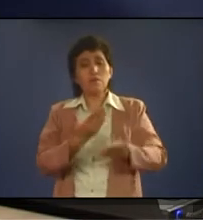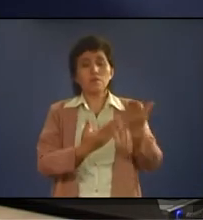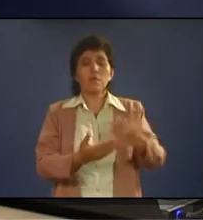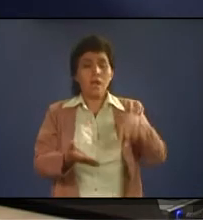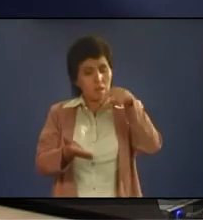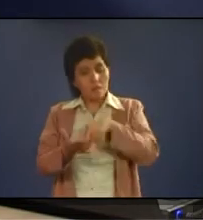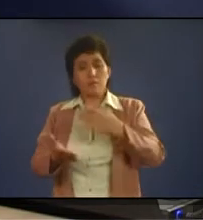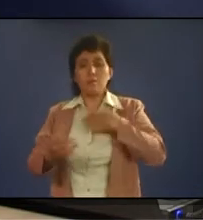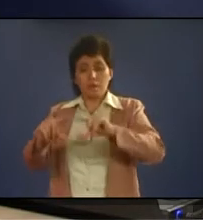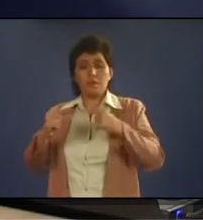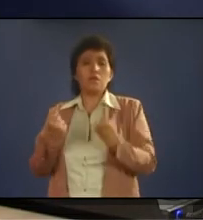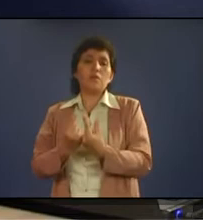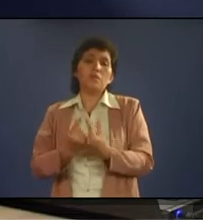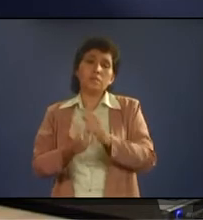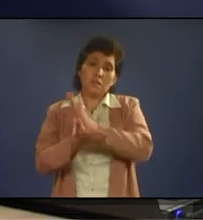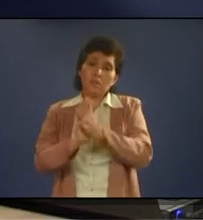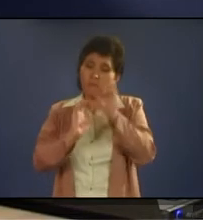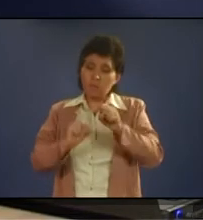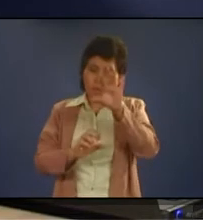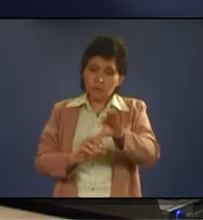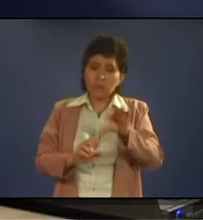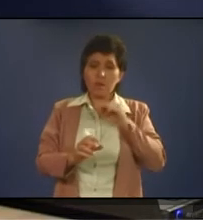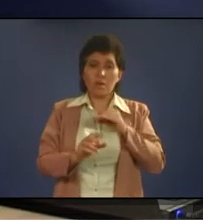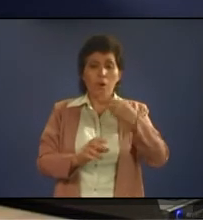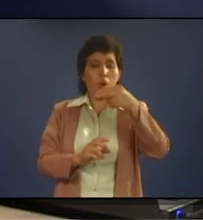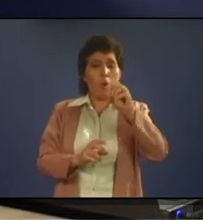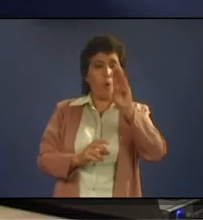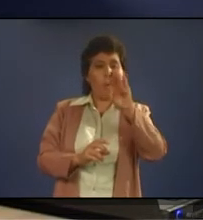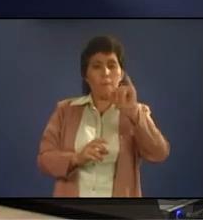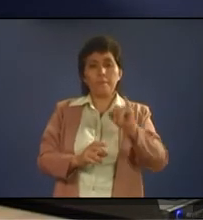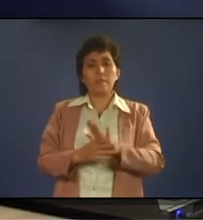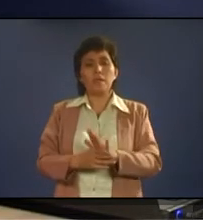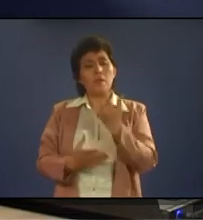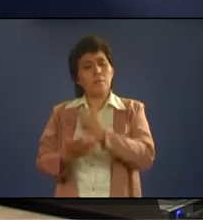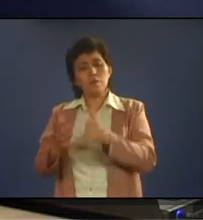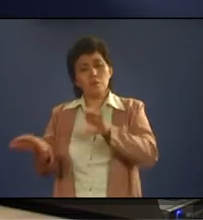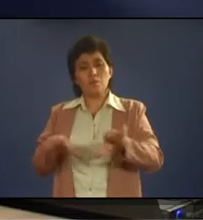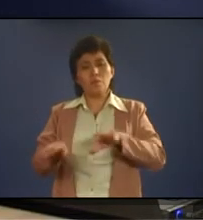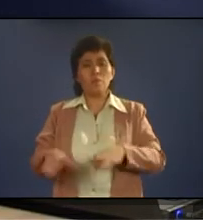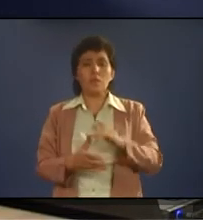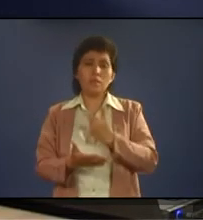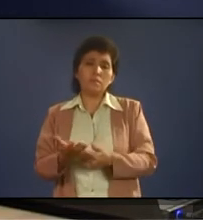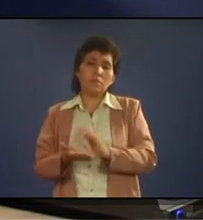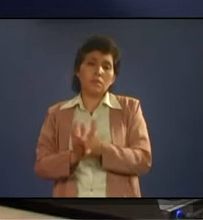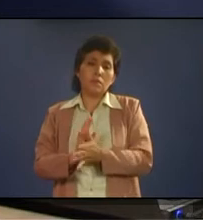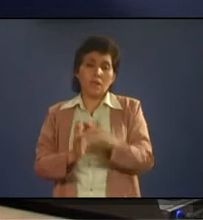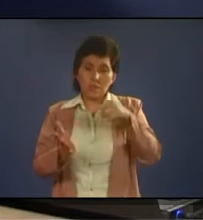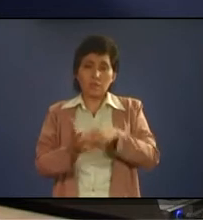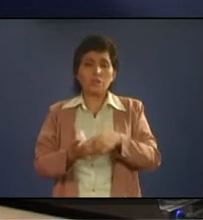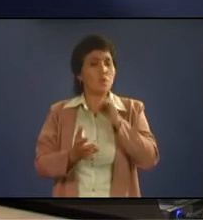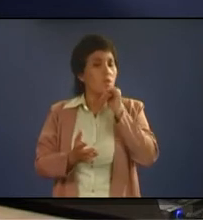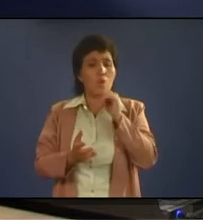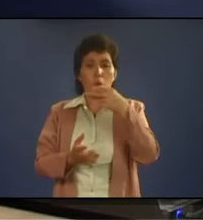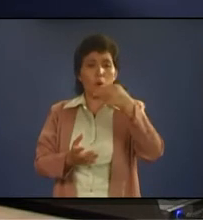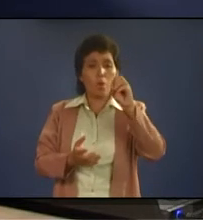groups, okay? Now, you can talk in terms of hobby, okay? Hobby, I could be, this is not hobby, and this can